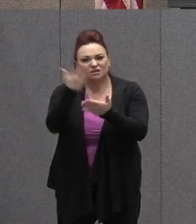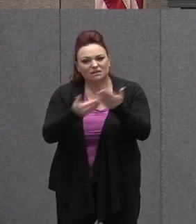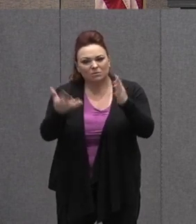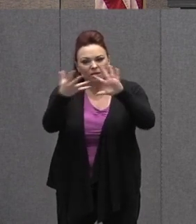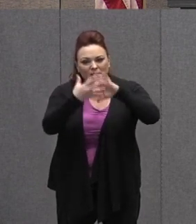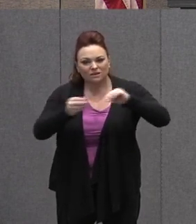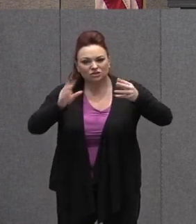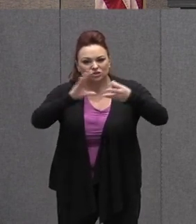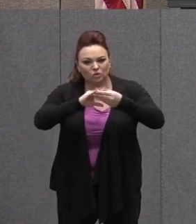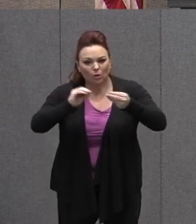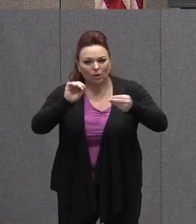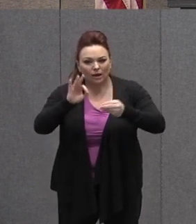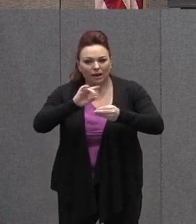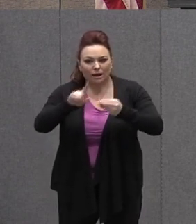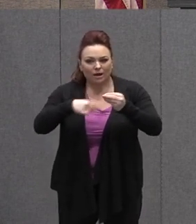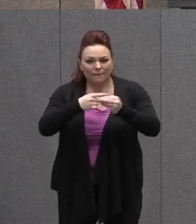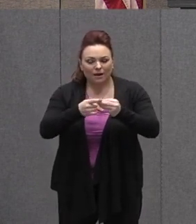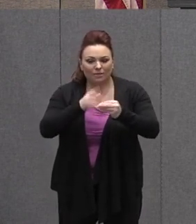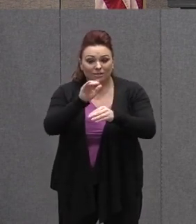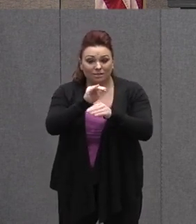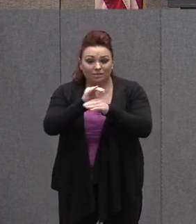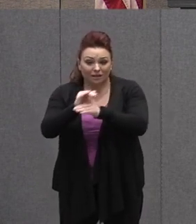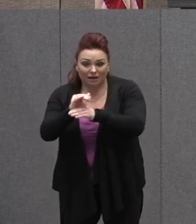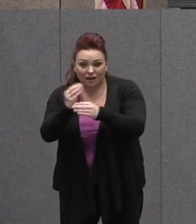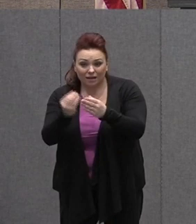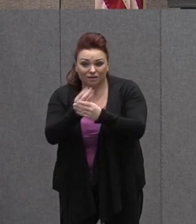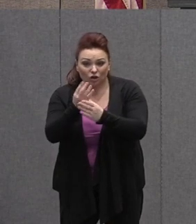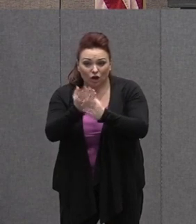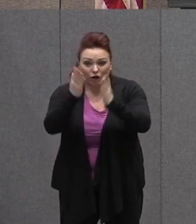think about the most important events of the story.